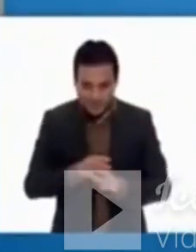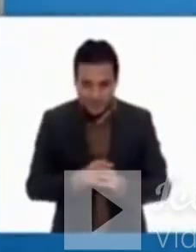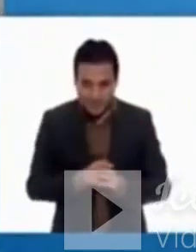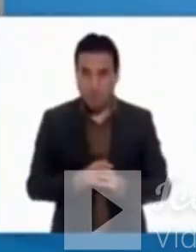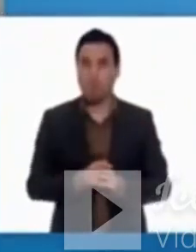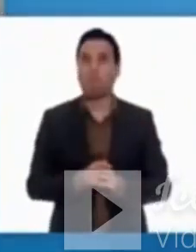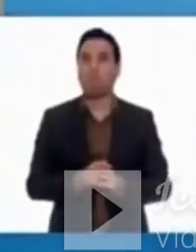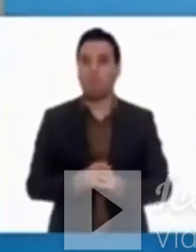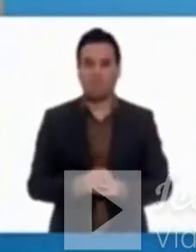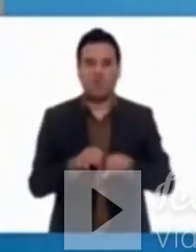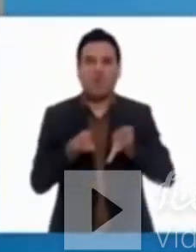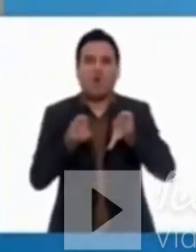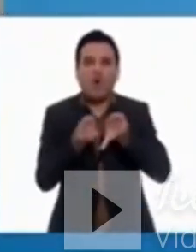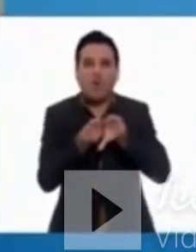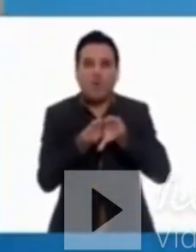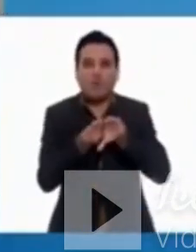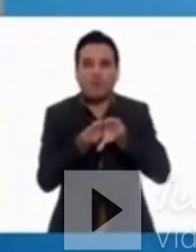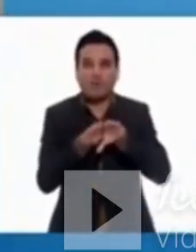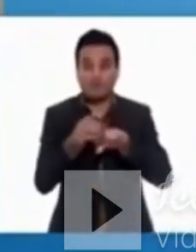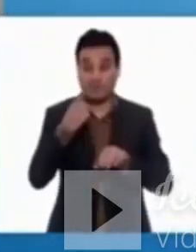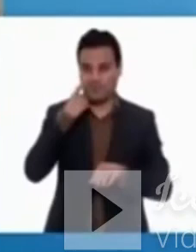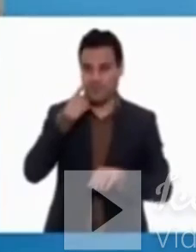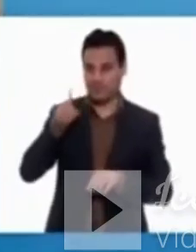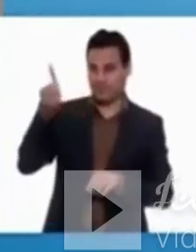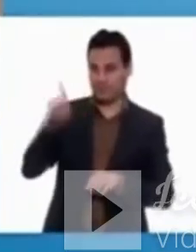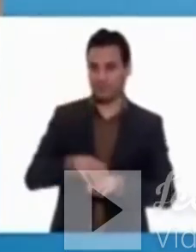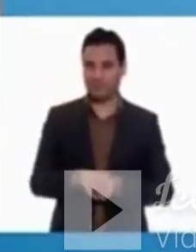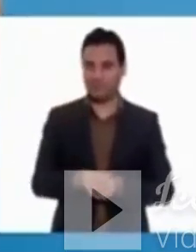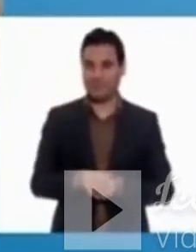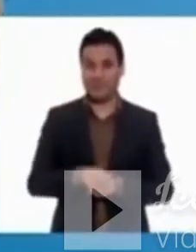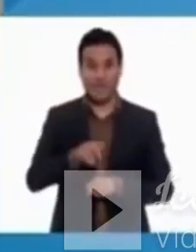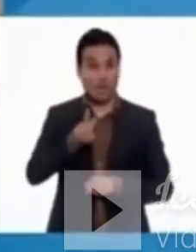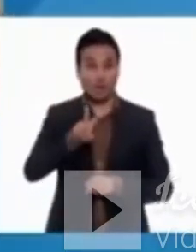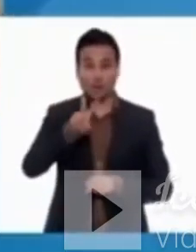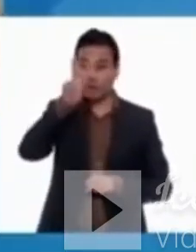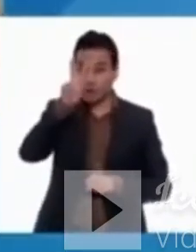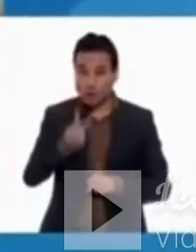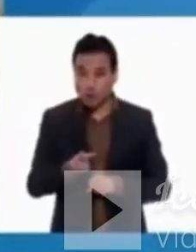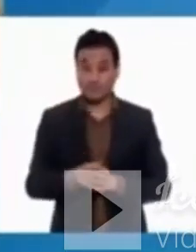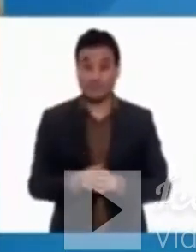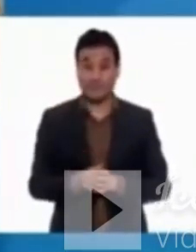that. But in reality, the Earth and Moon are